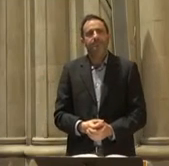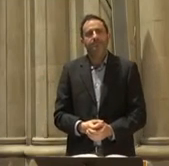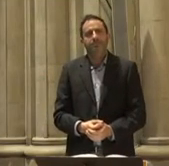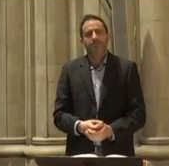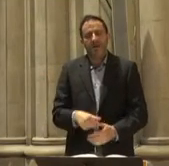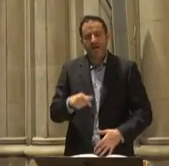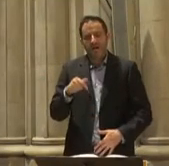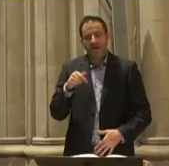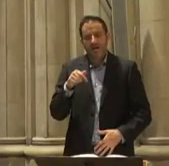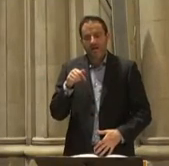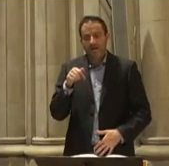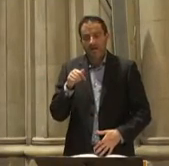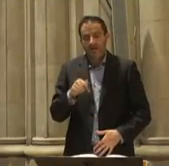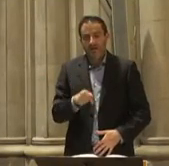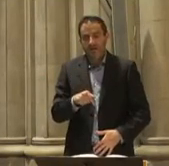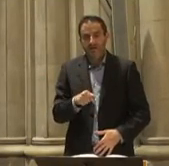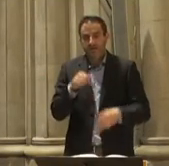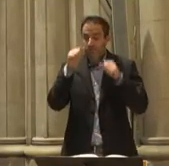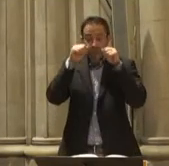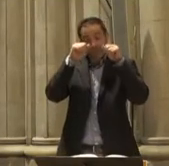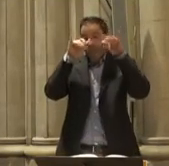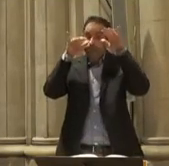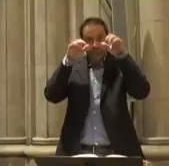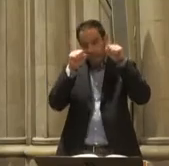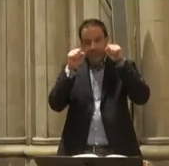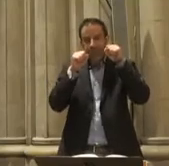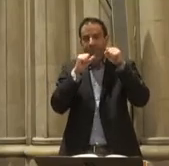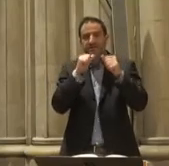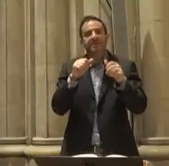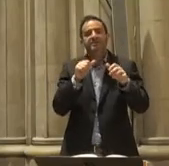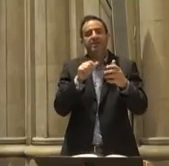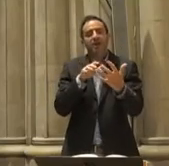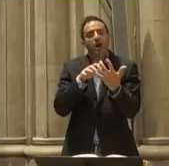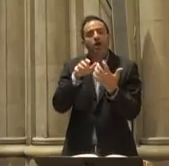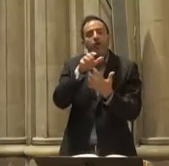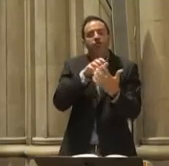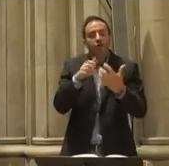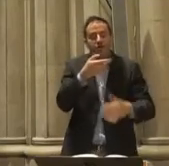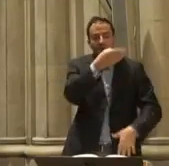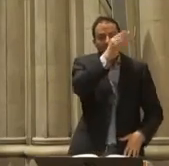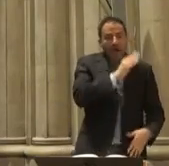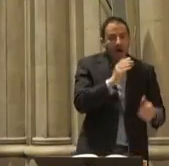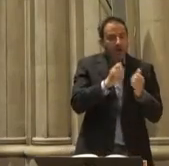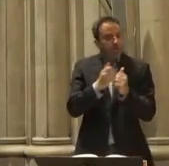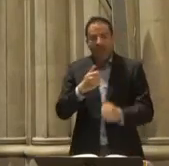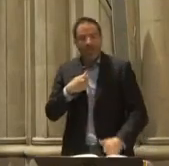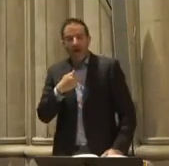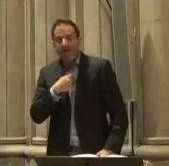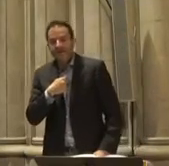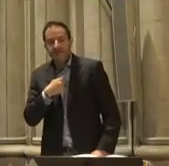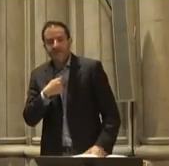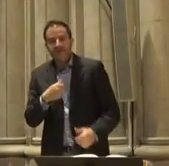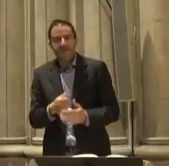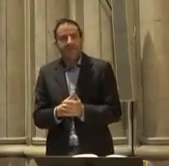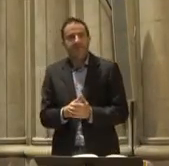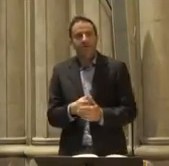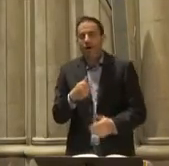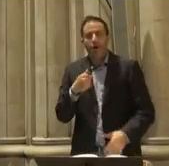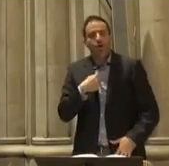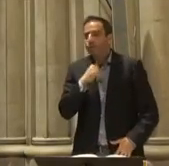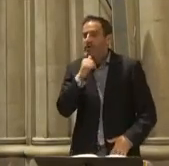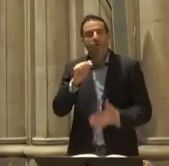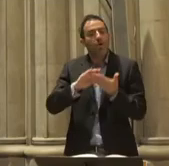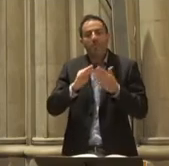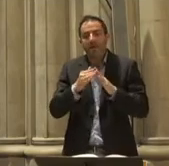Now, this startling claim does not confuse Creator God with creature us. It's not saying we literally become